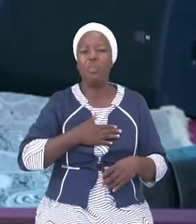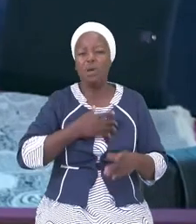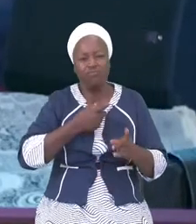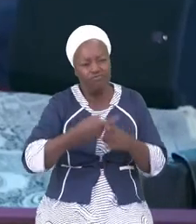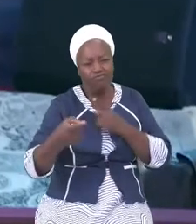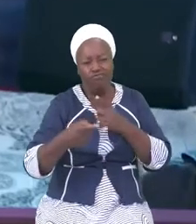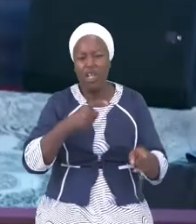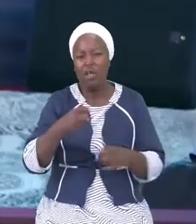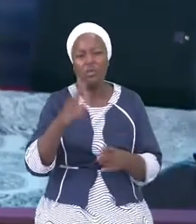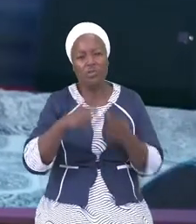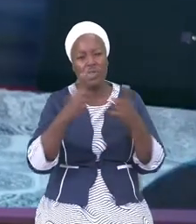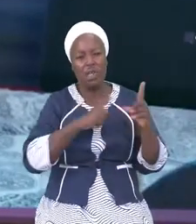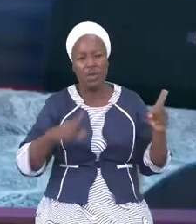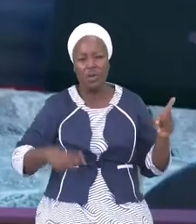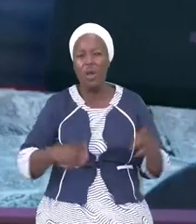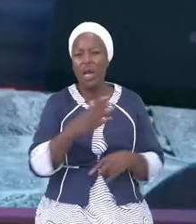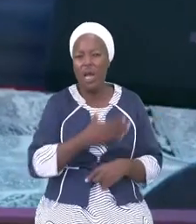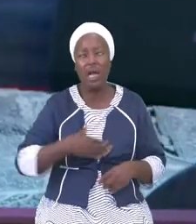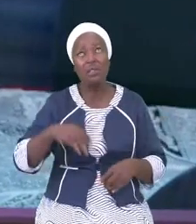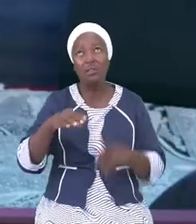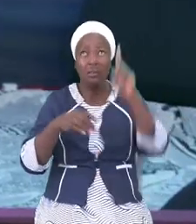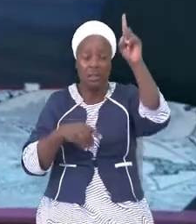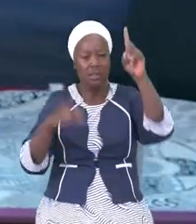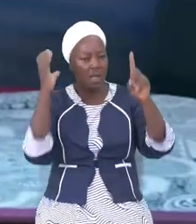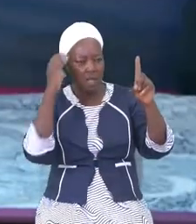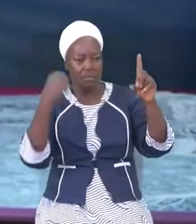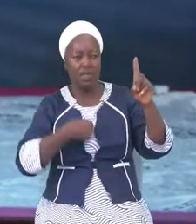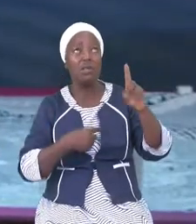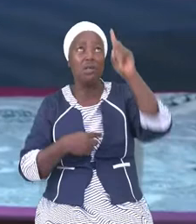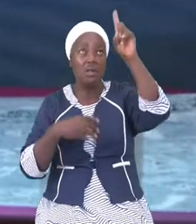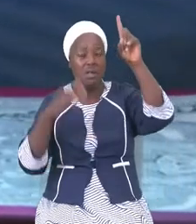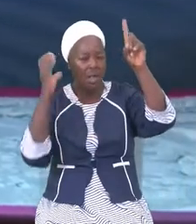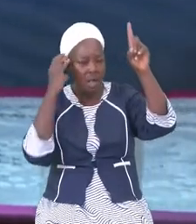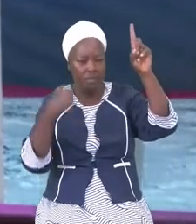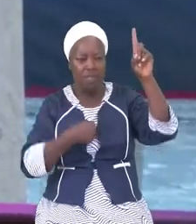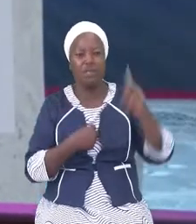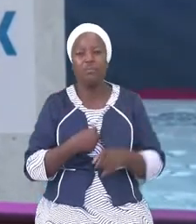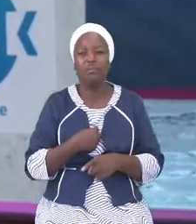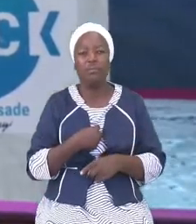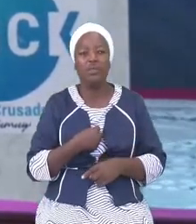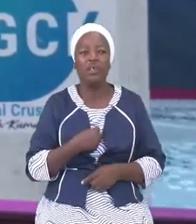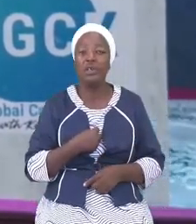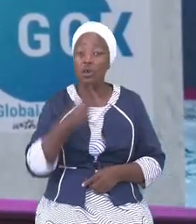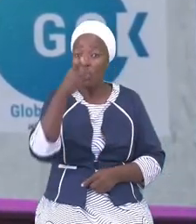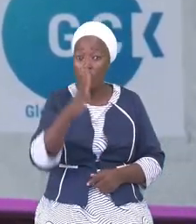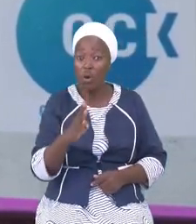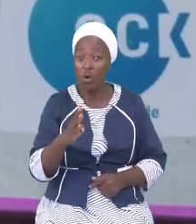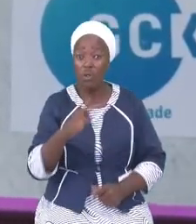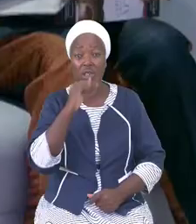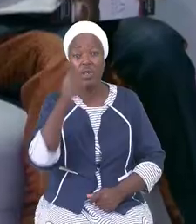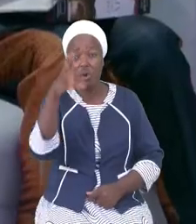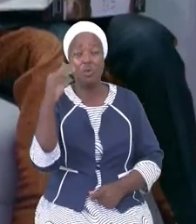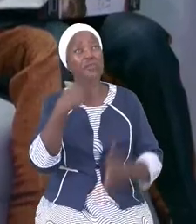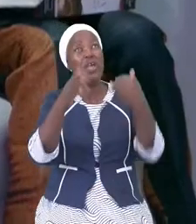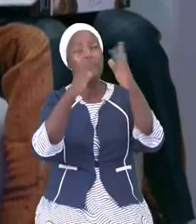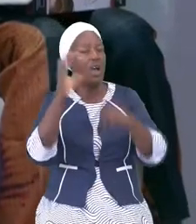affliction unto the Lord, and he heard me. He heard me. He heard me. God, the God of heaven,